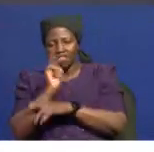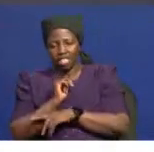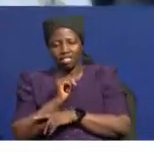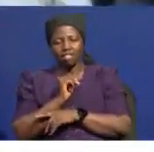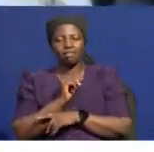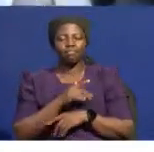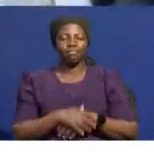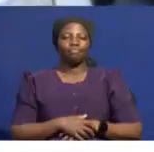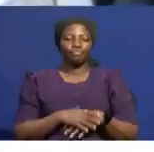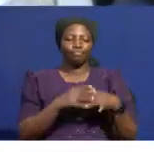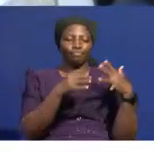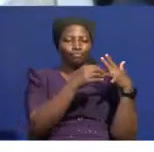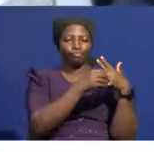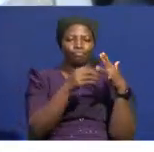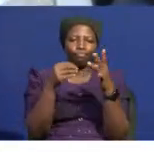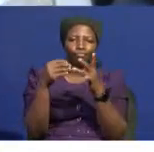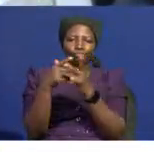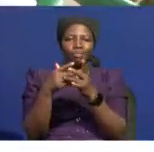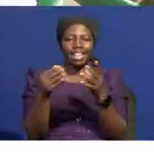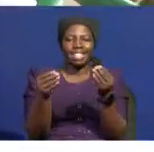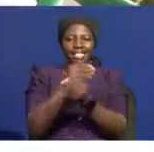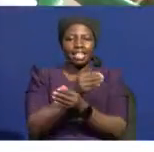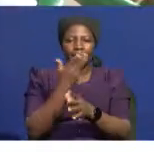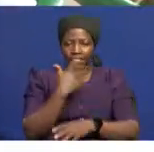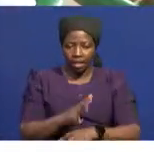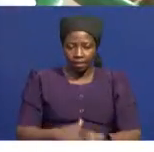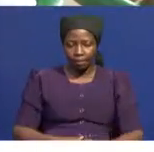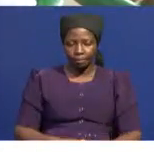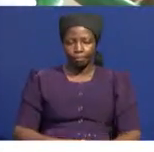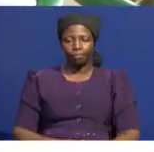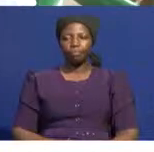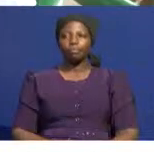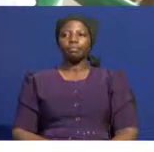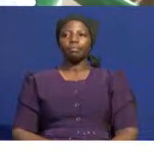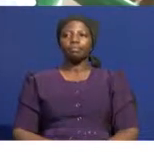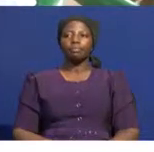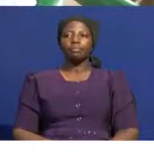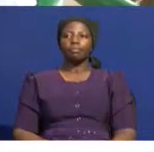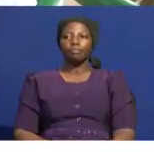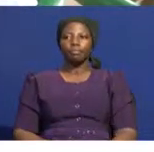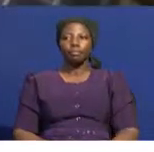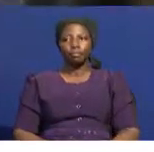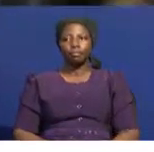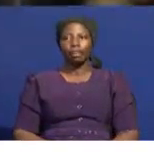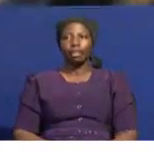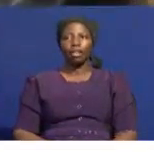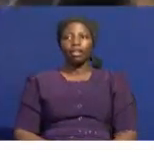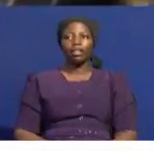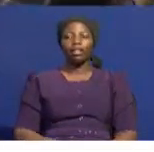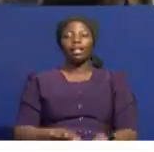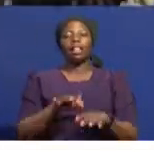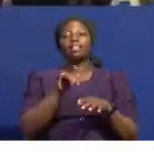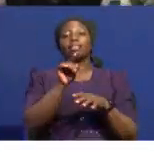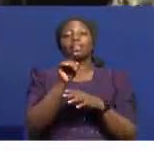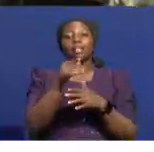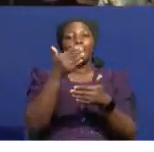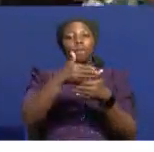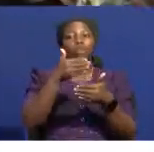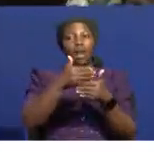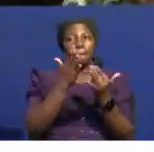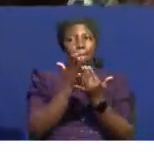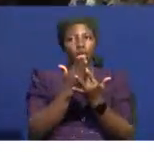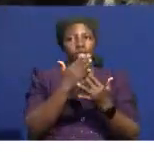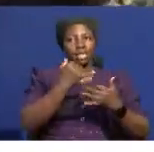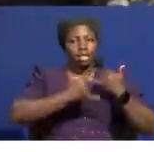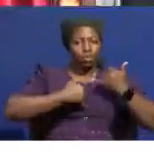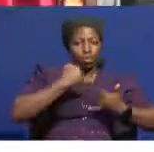comprised of both mourners and well-wishers, bore witness to a remarkable spectacle that defied convention. The boundary between joy